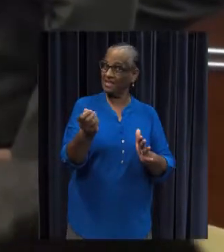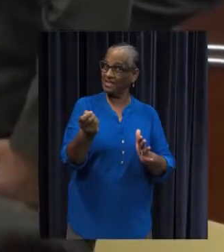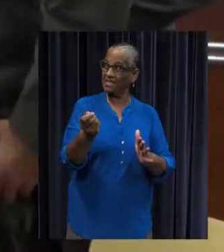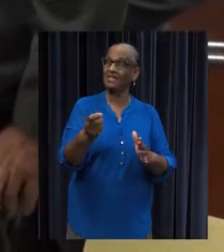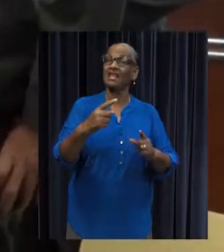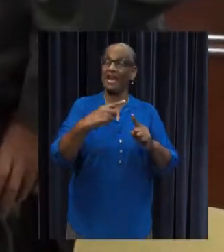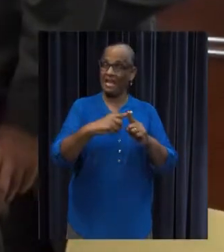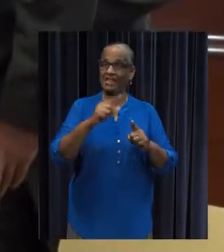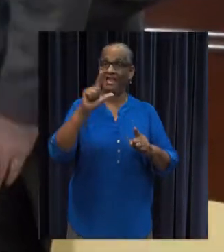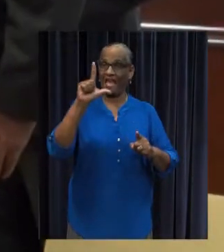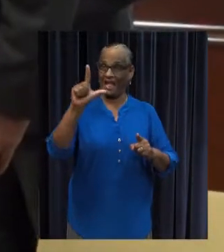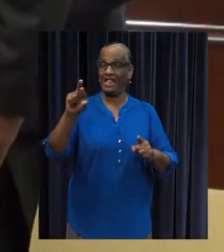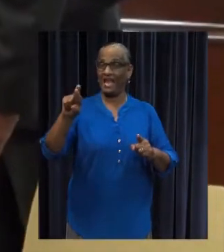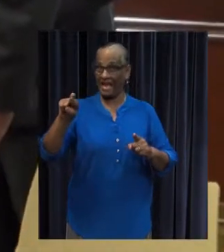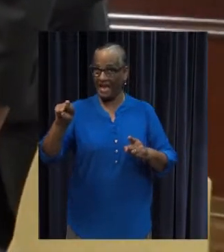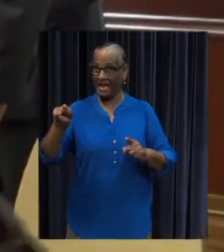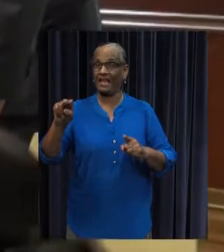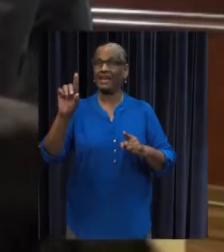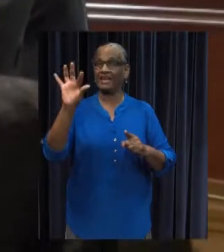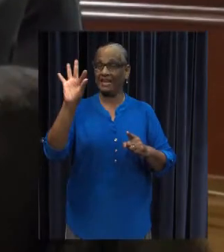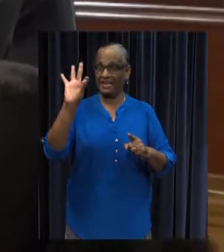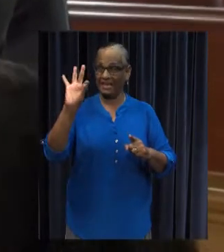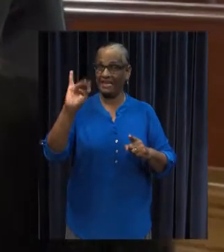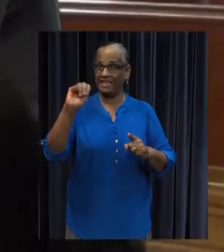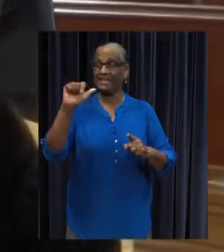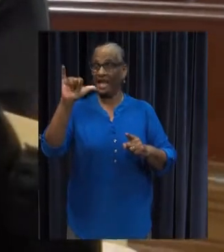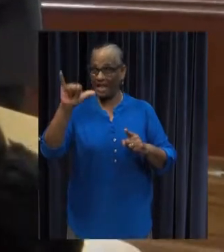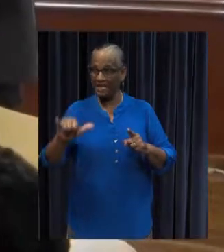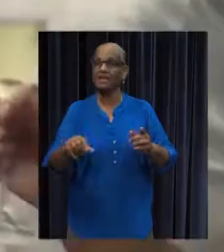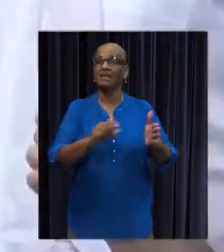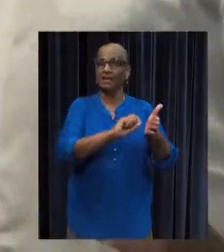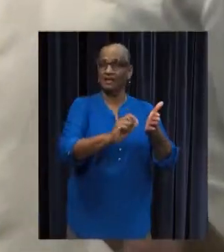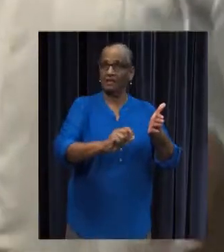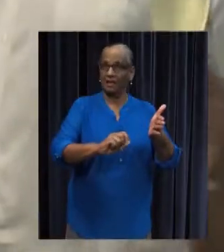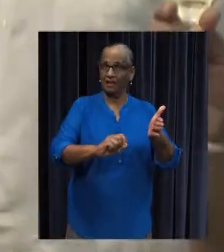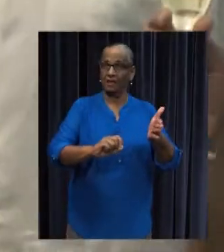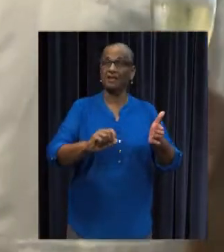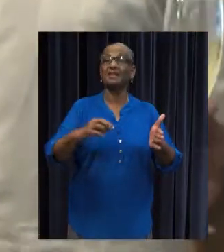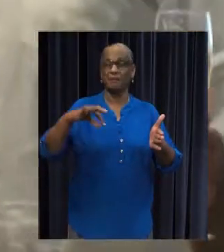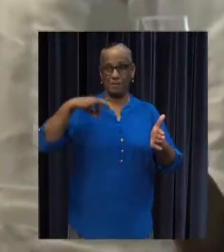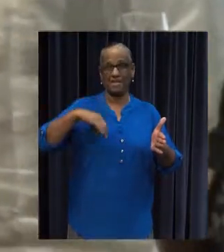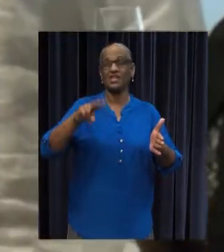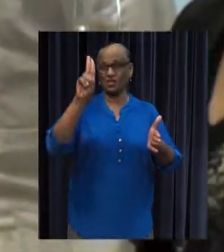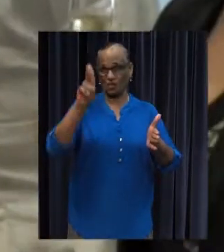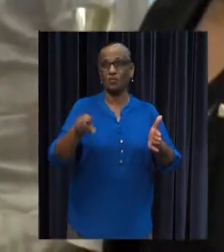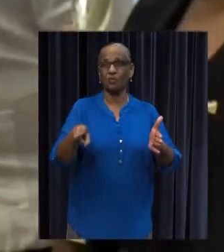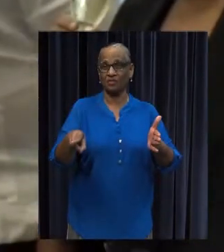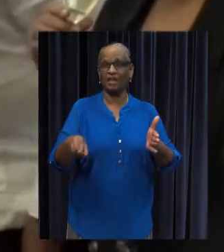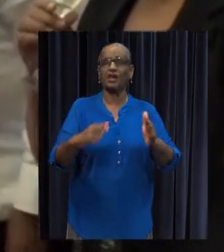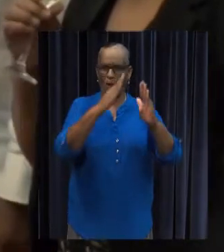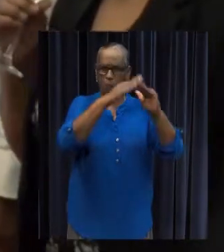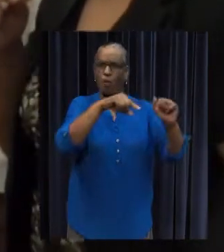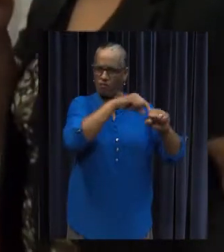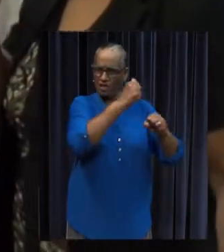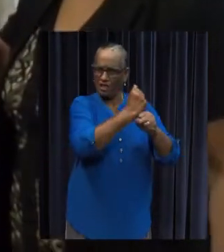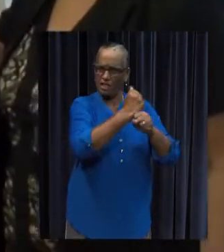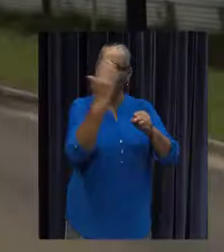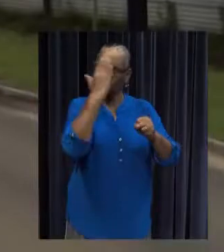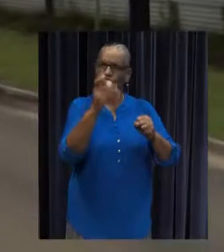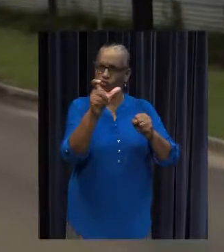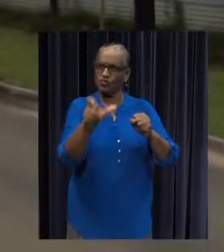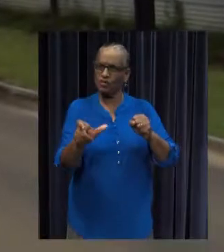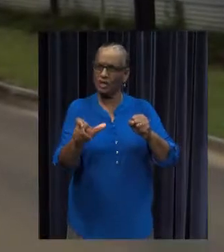Minister Gilmore Ufterad, the construction of the student village is a huge step forward in the